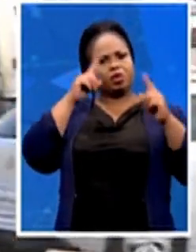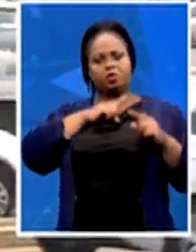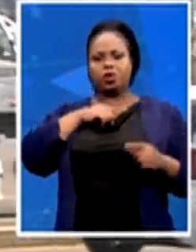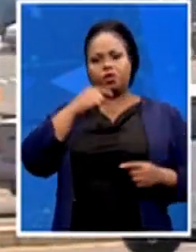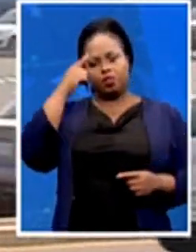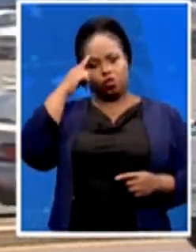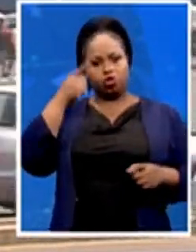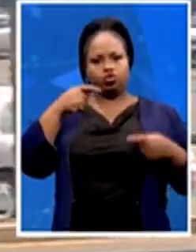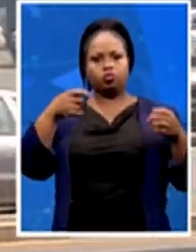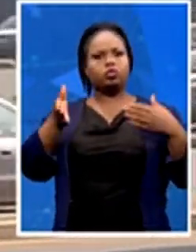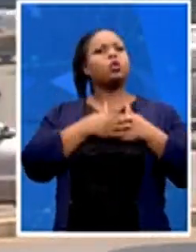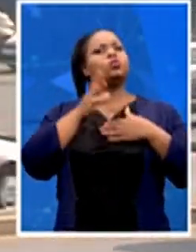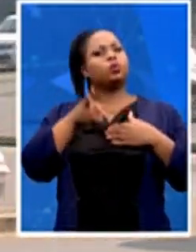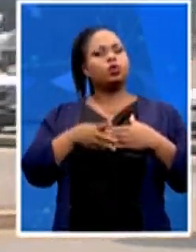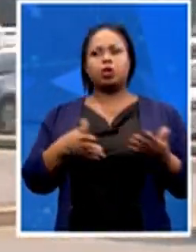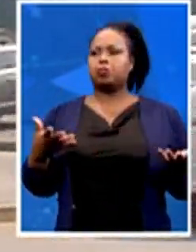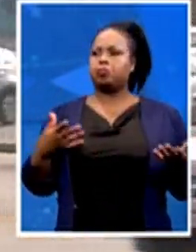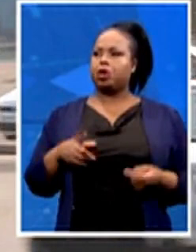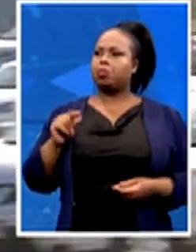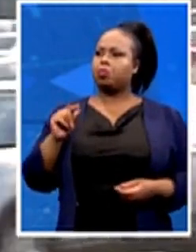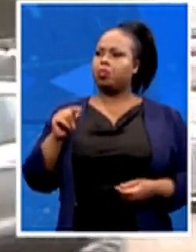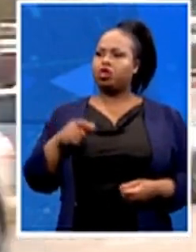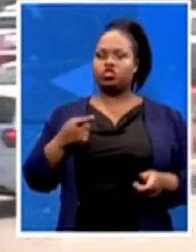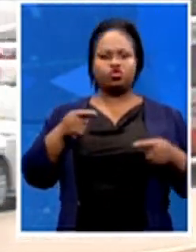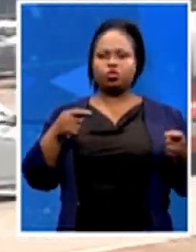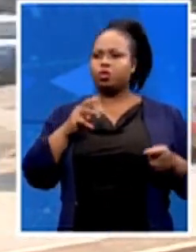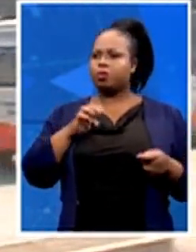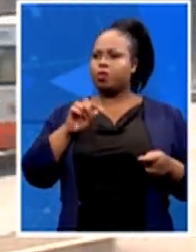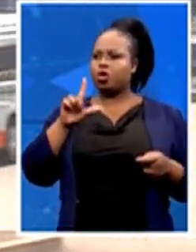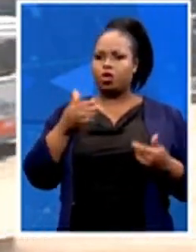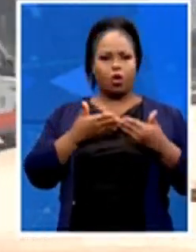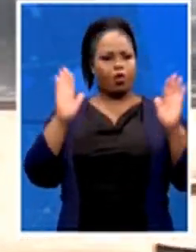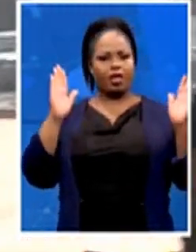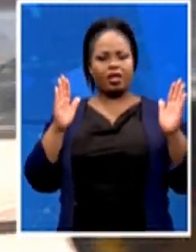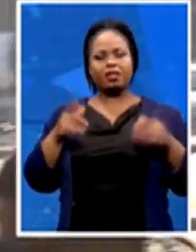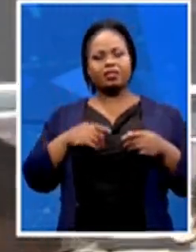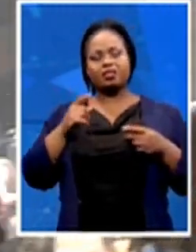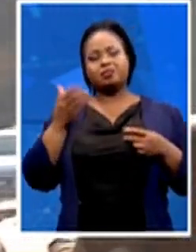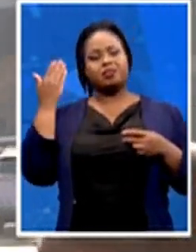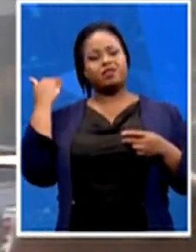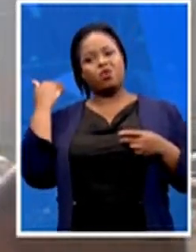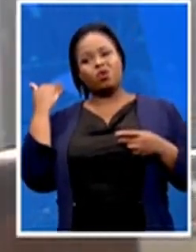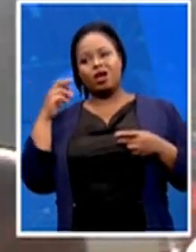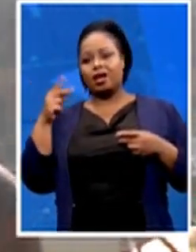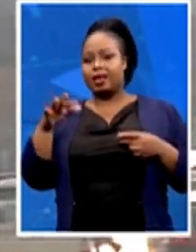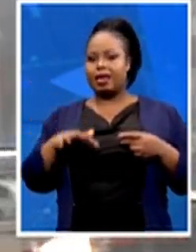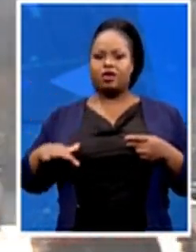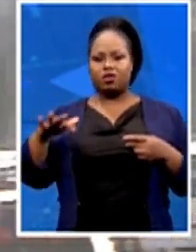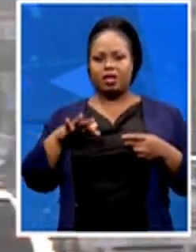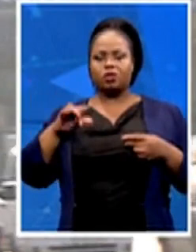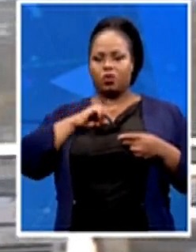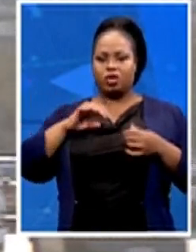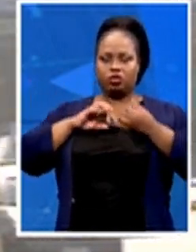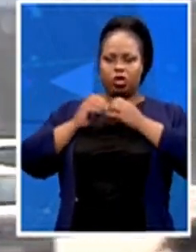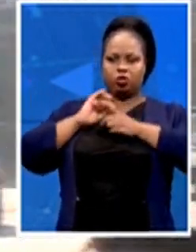seen some shopping malls being closed for the sake of protecting them, and people manning the entrance